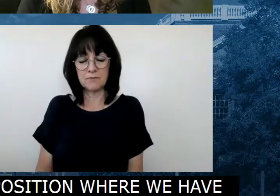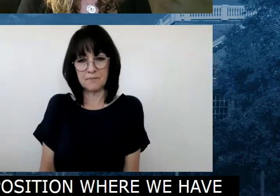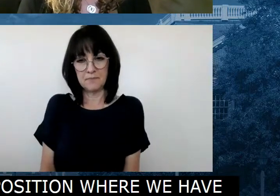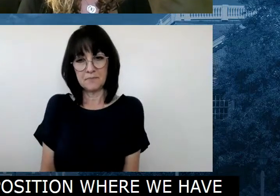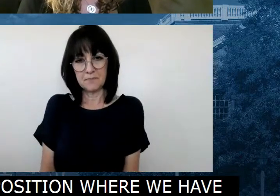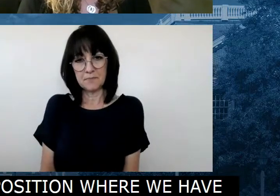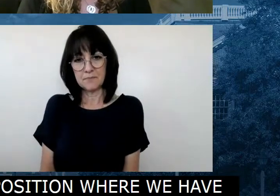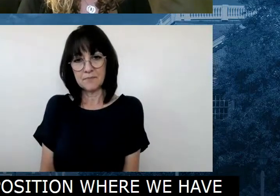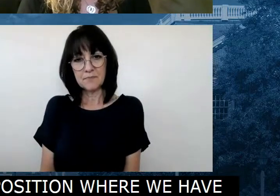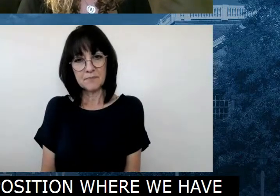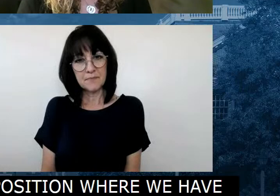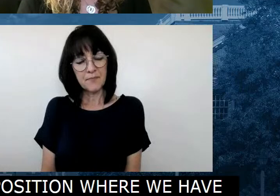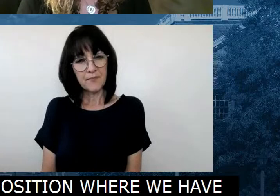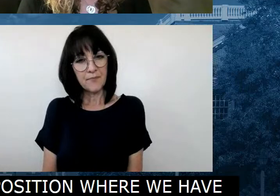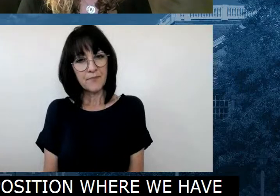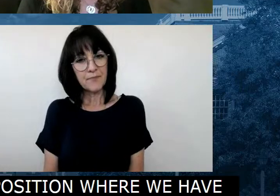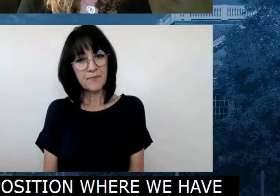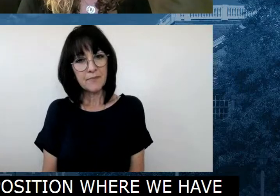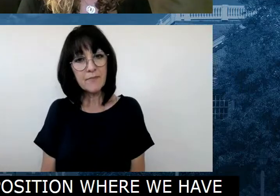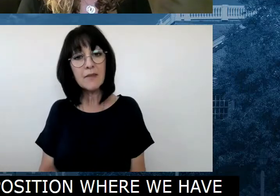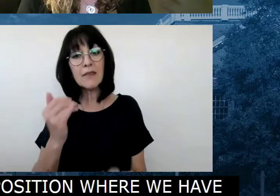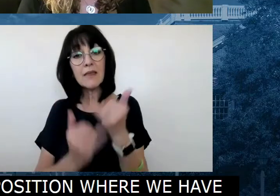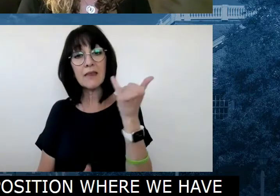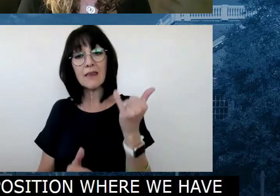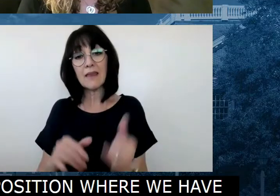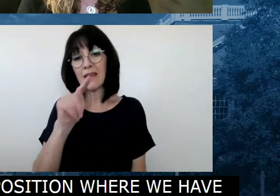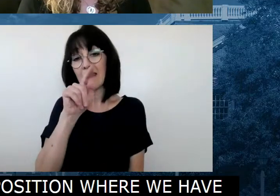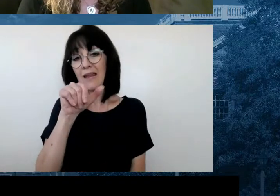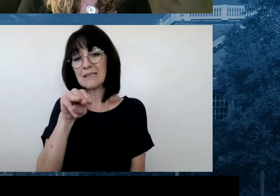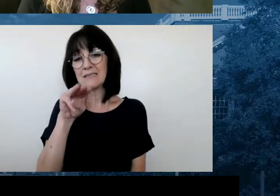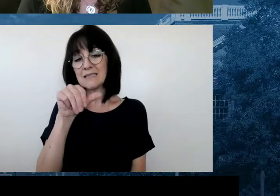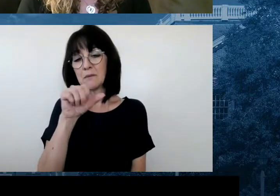All right, last we'll go to Tim Mastro from Delaware State News.